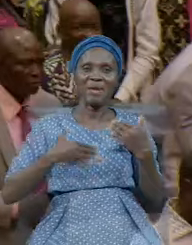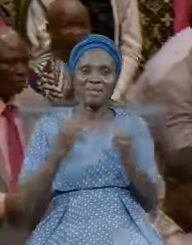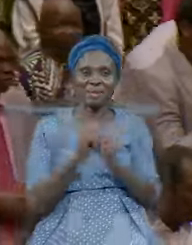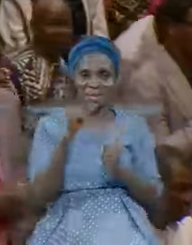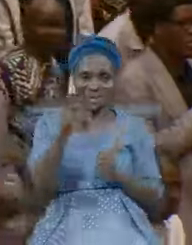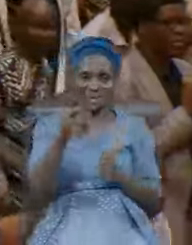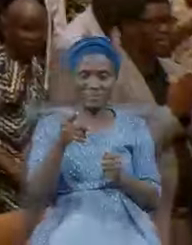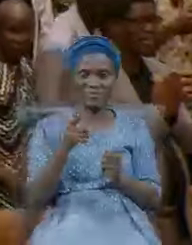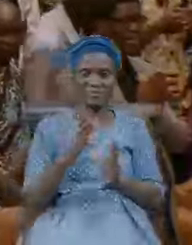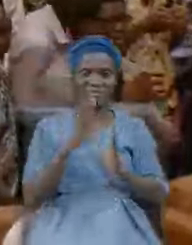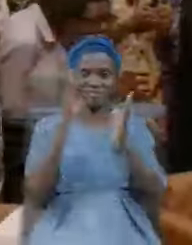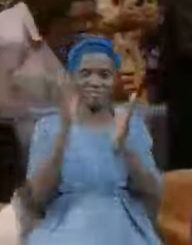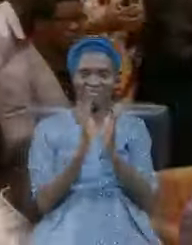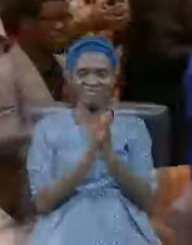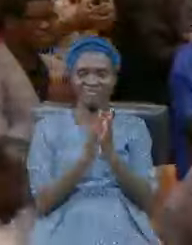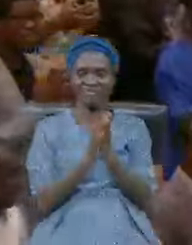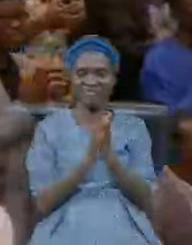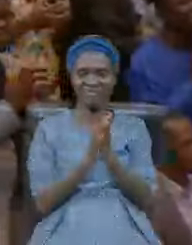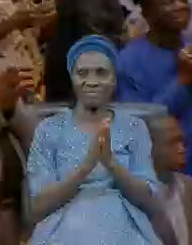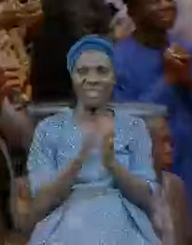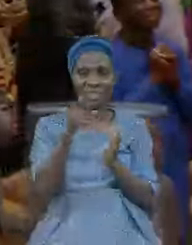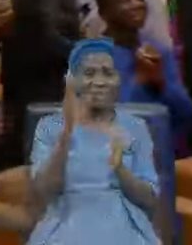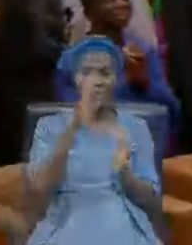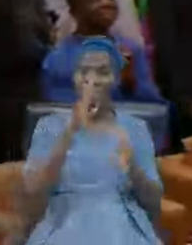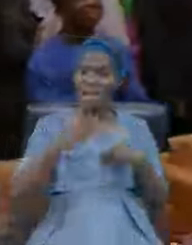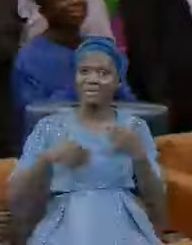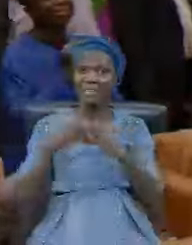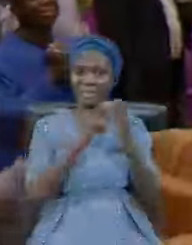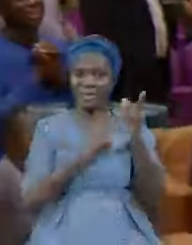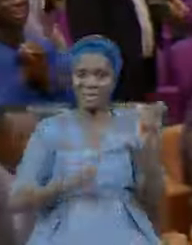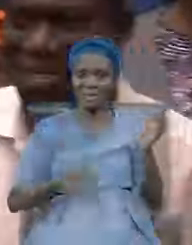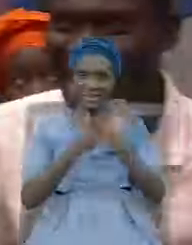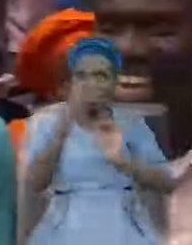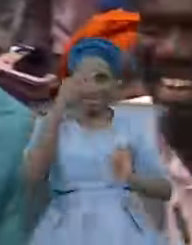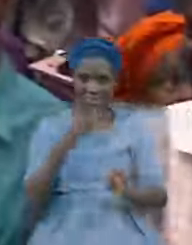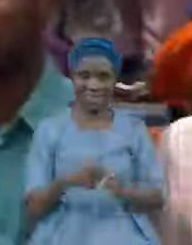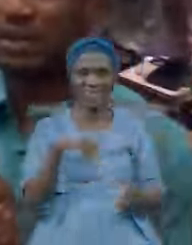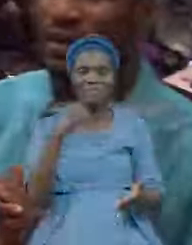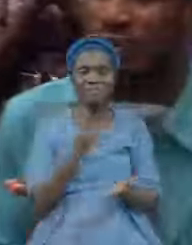you. And you'll be happy in the Lord in Jesus' name.